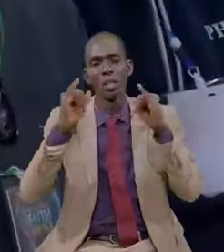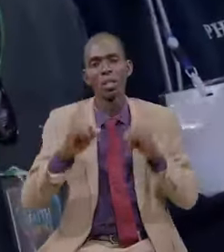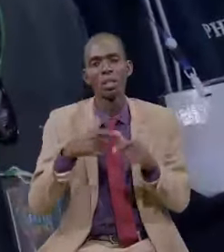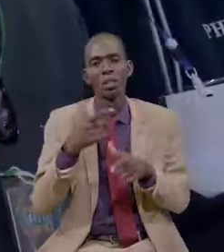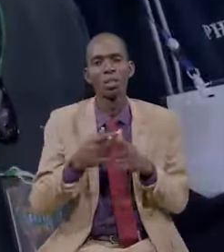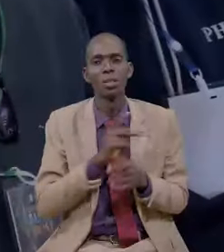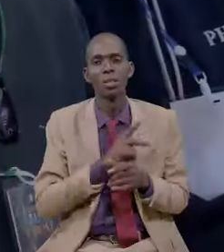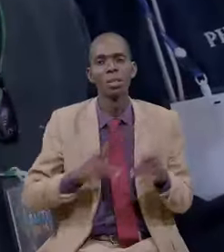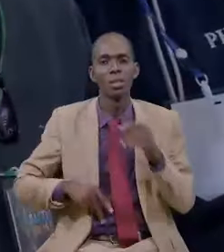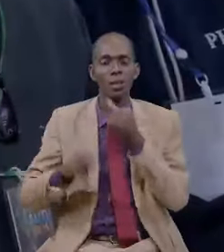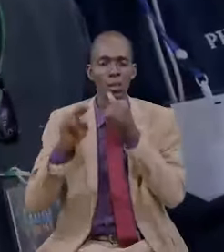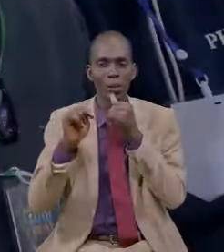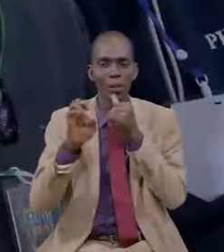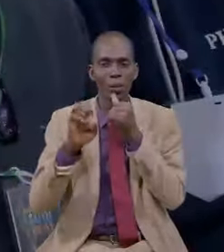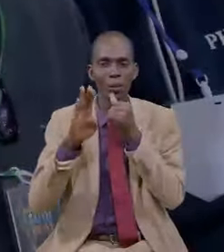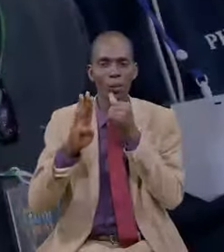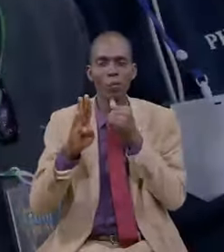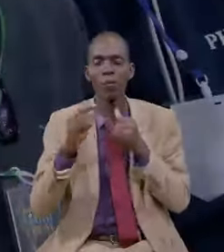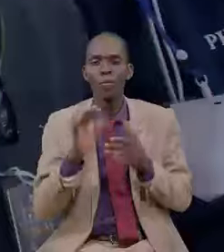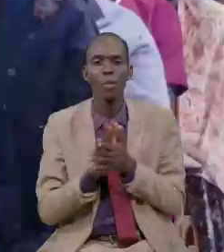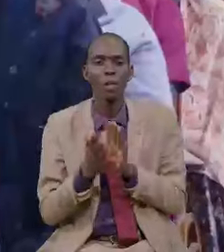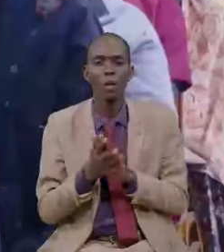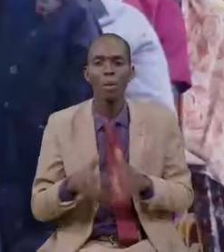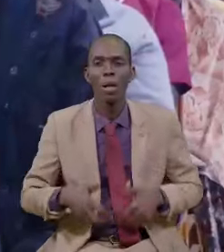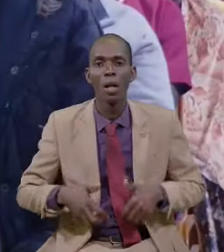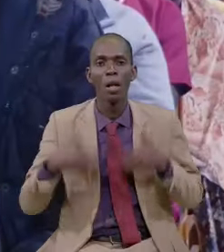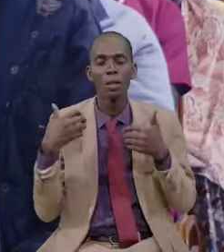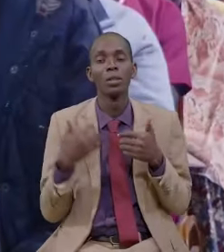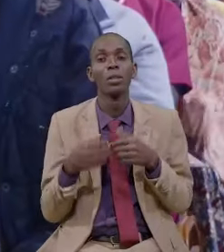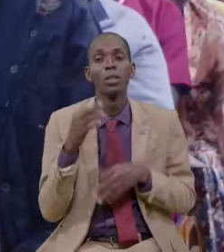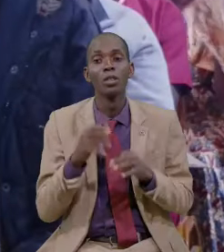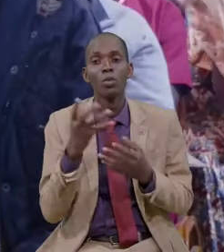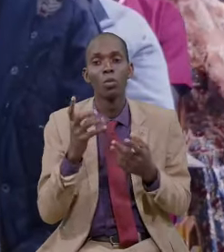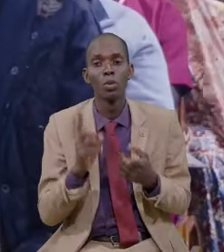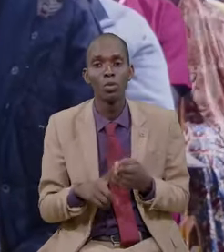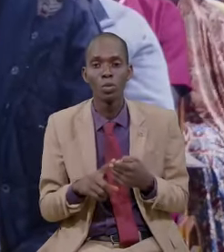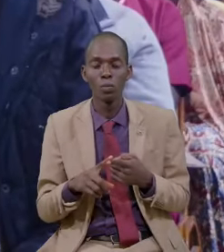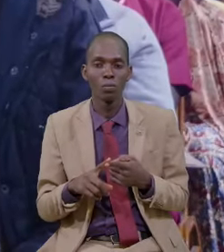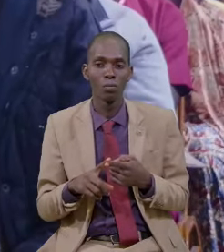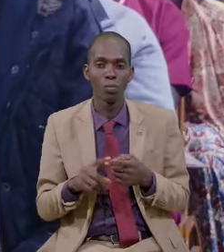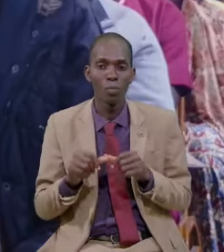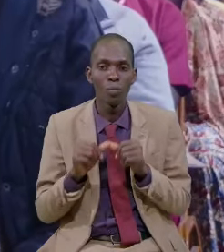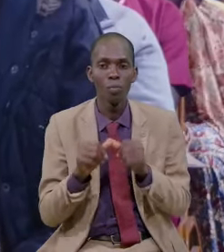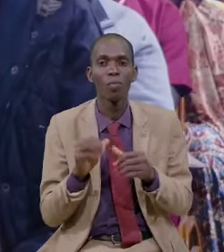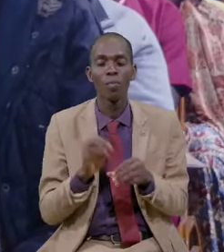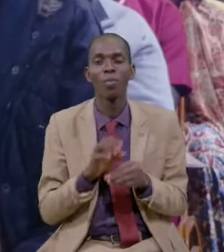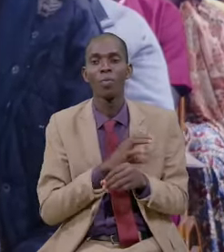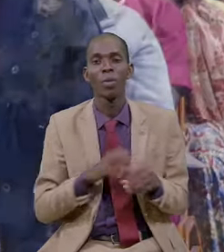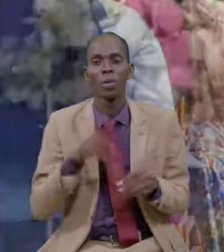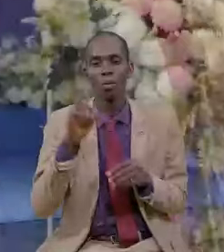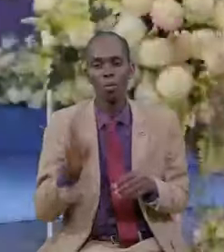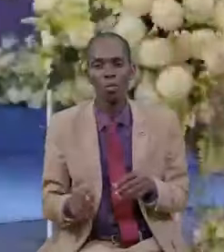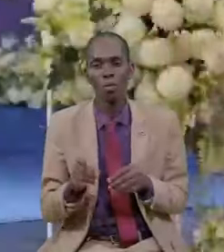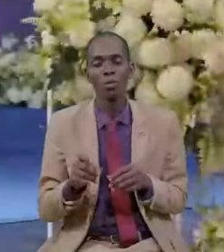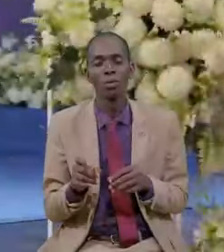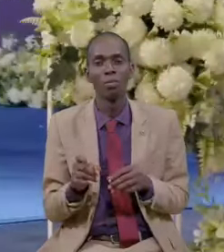got angry. If you're going to retain the faith, you must accept the anger of the people, the powers that be.